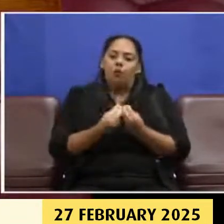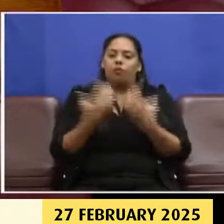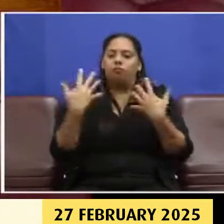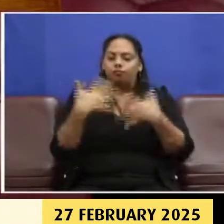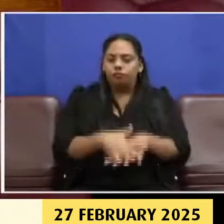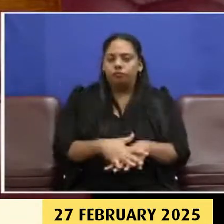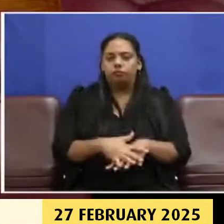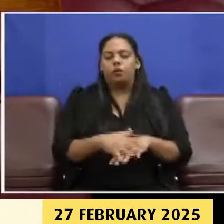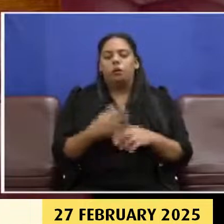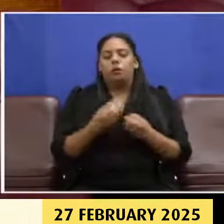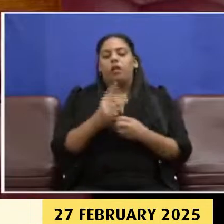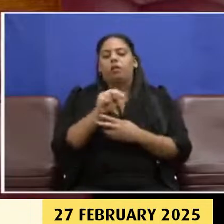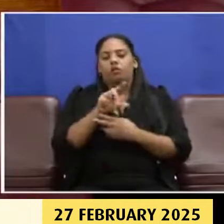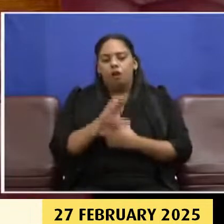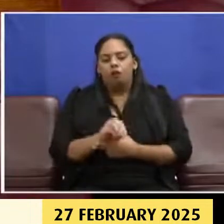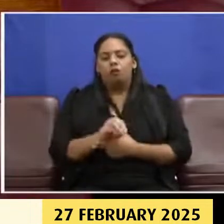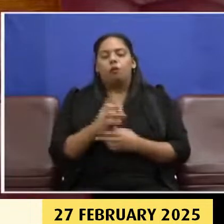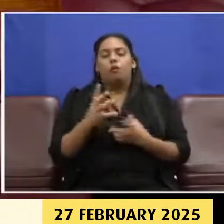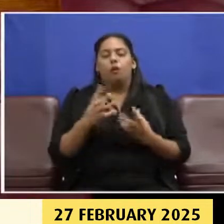you so much.